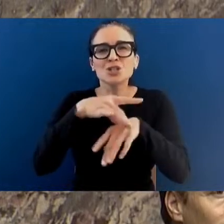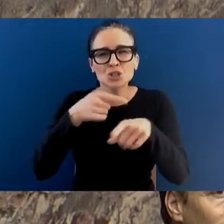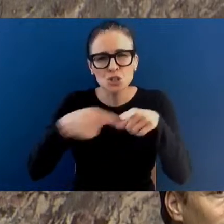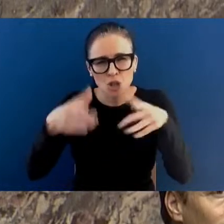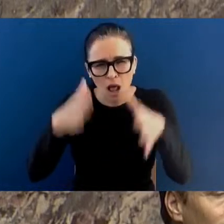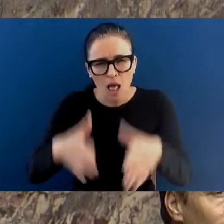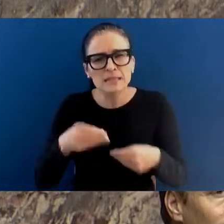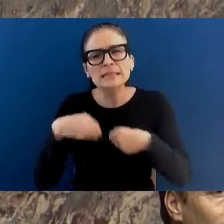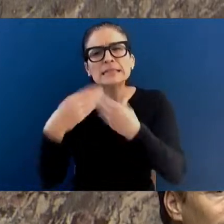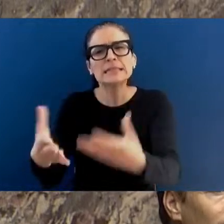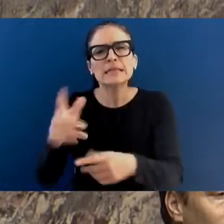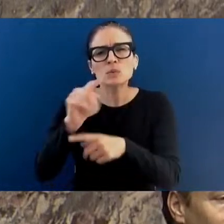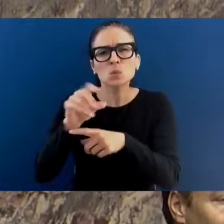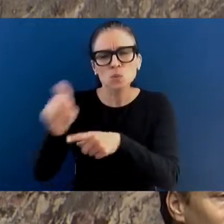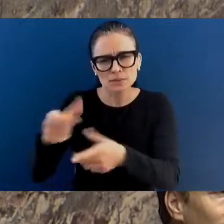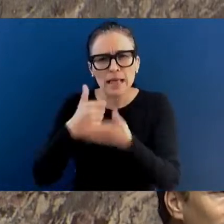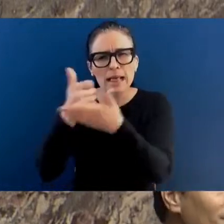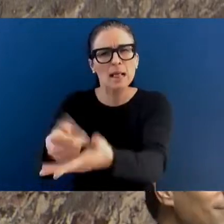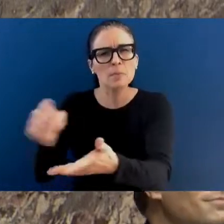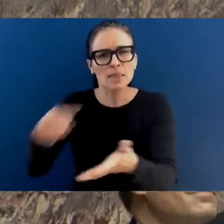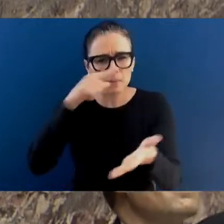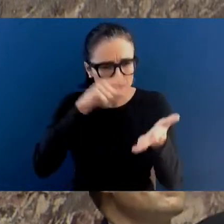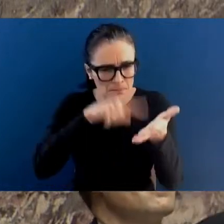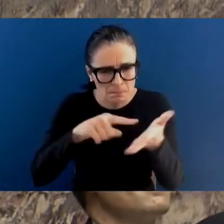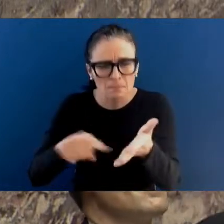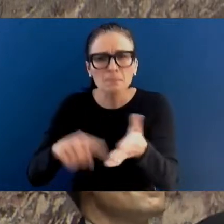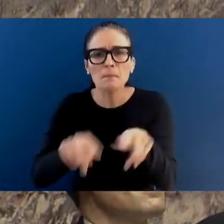keep our communities prepared.